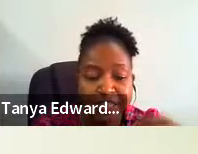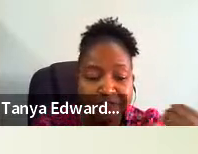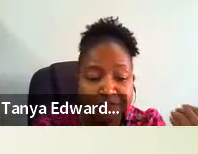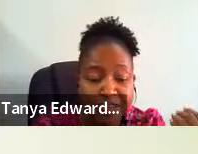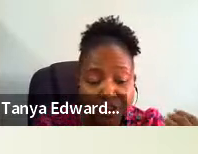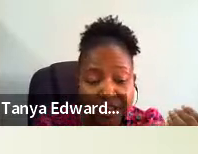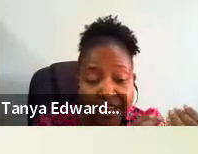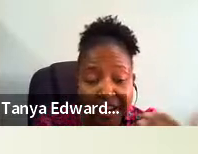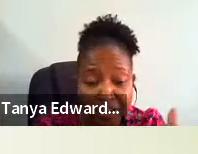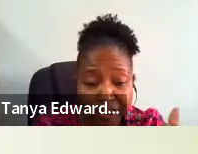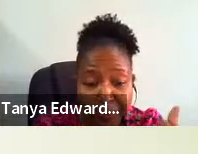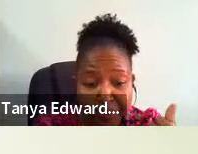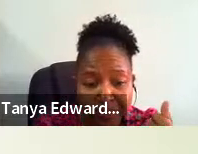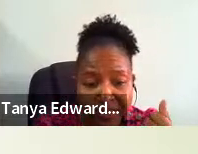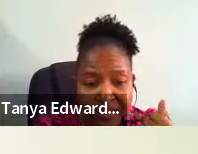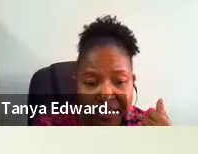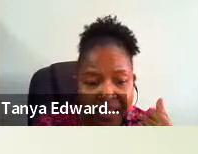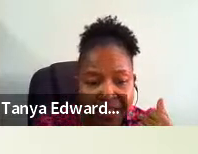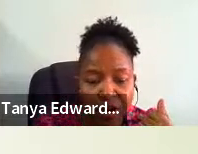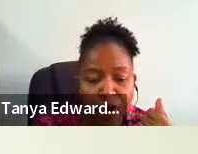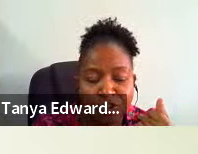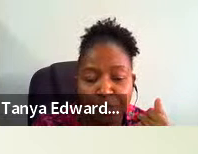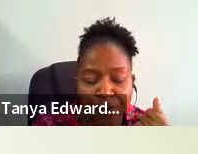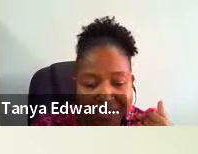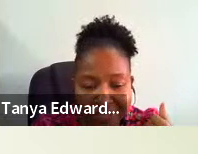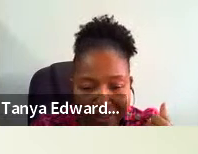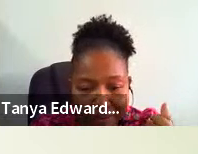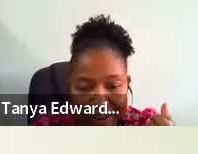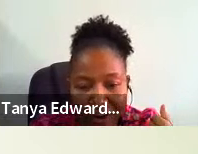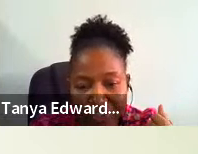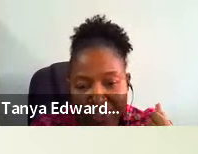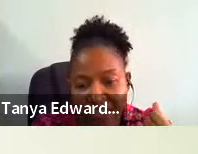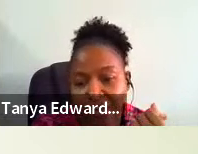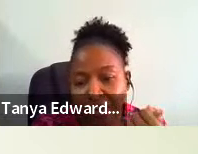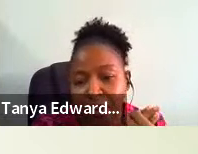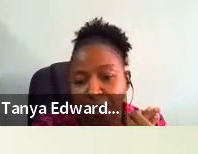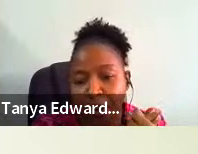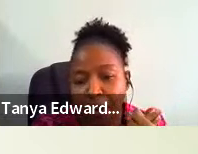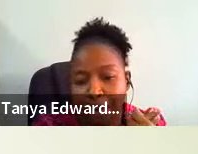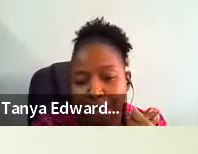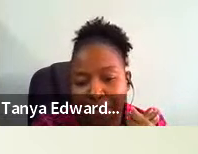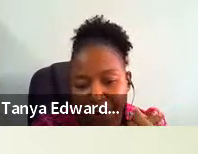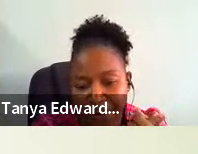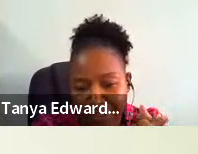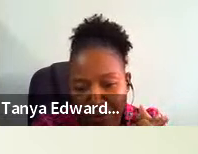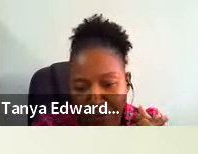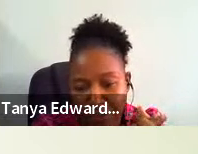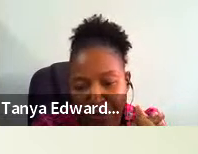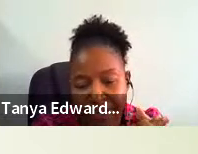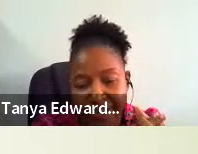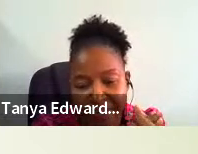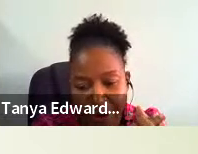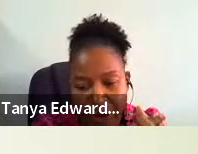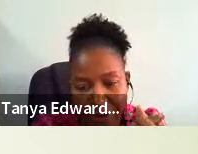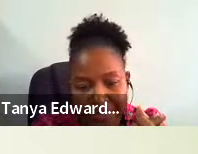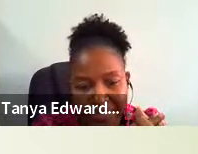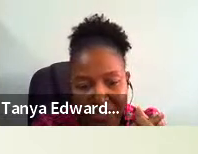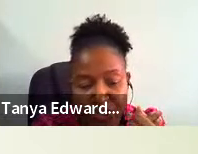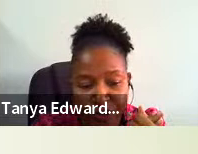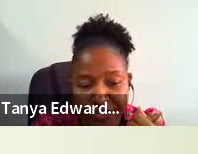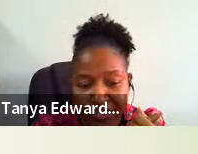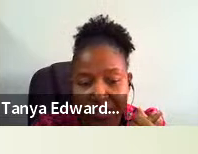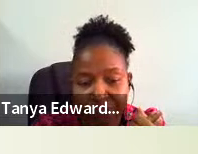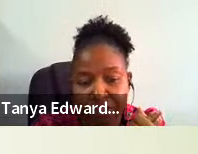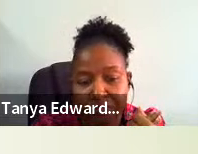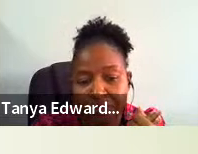those affecting vision and hearing. There are also practical and logistical barriers which create environments